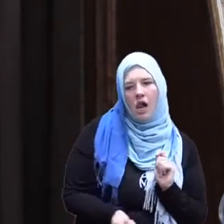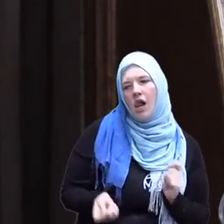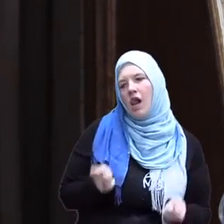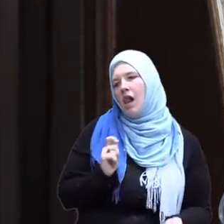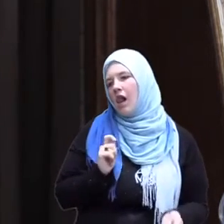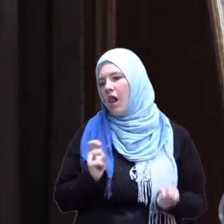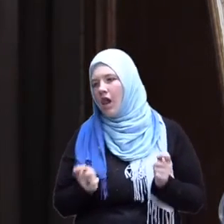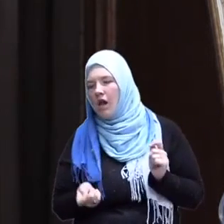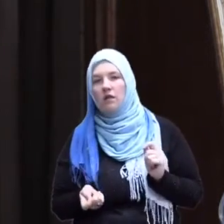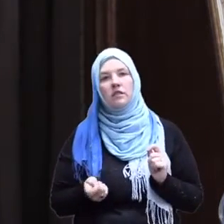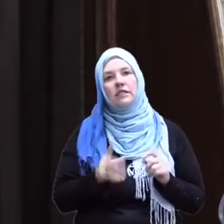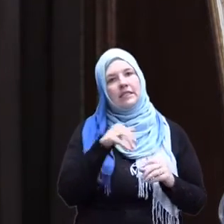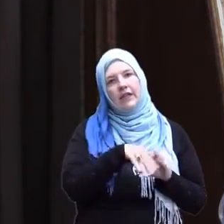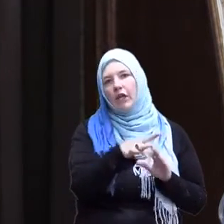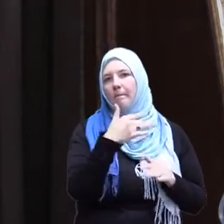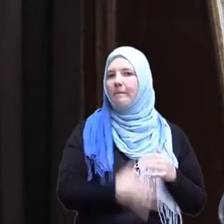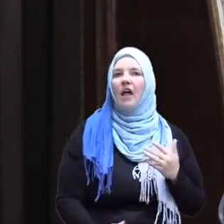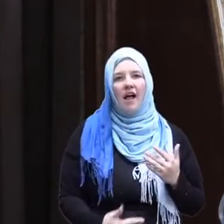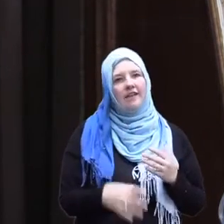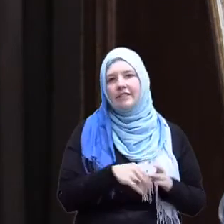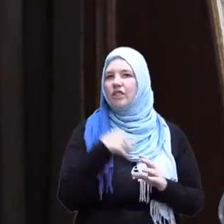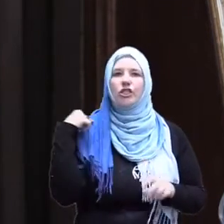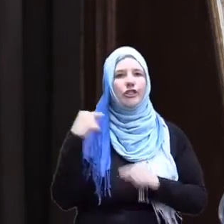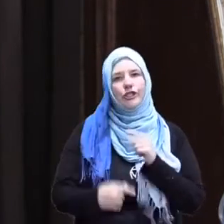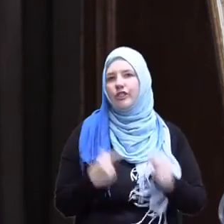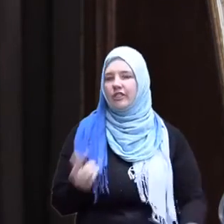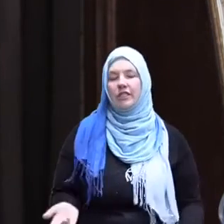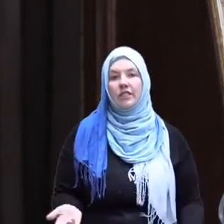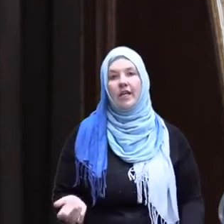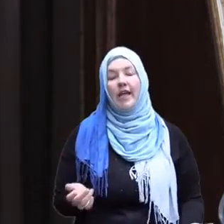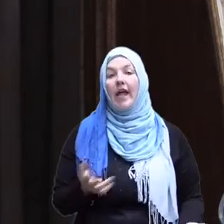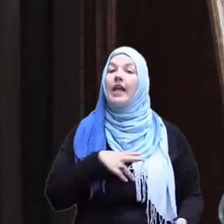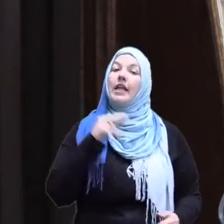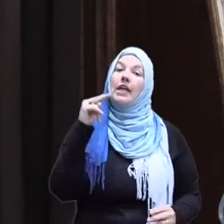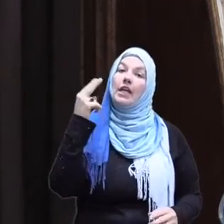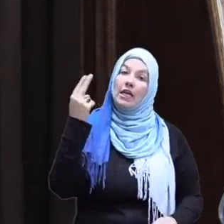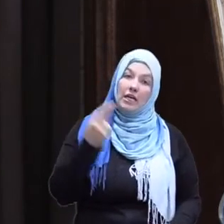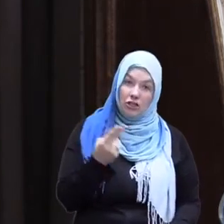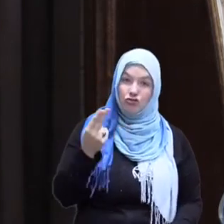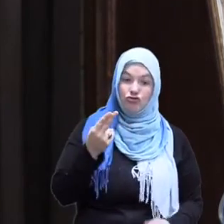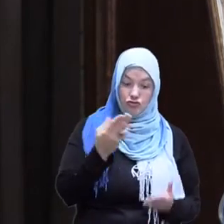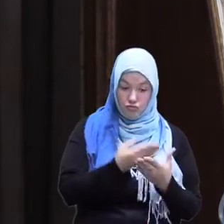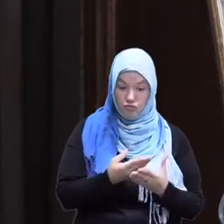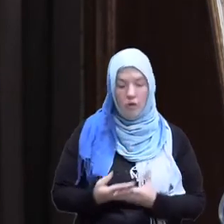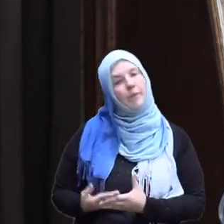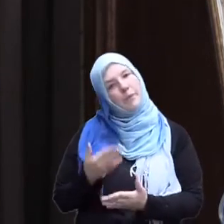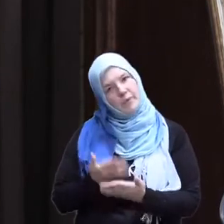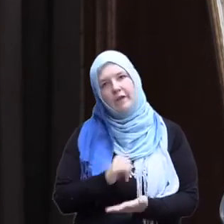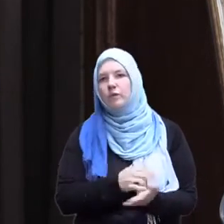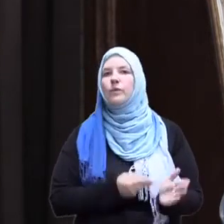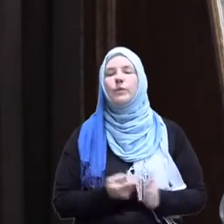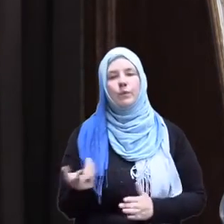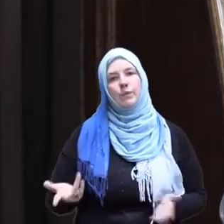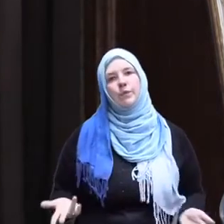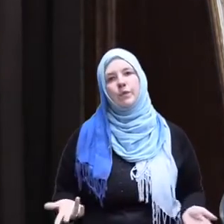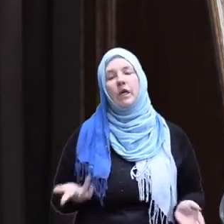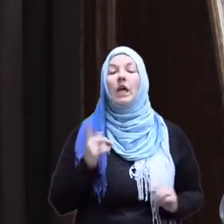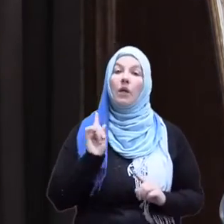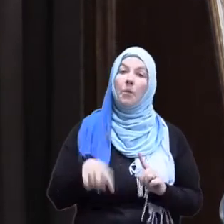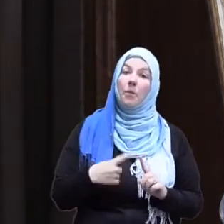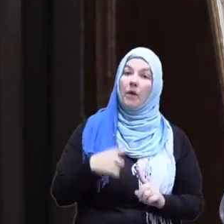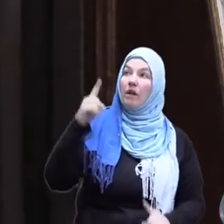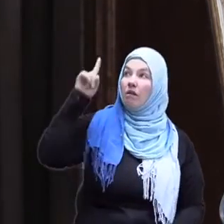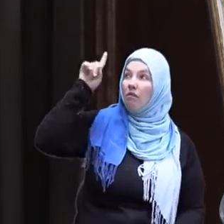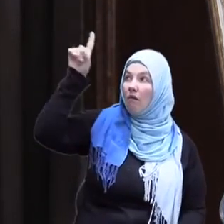genes. It's in the blood. And history proves that this is true. And whenever